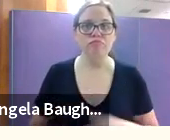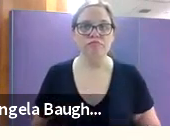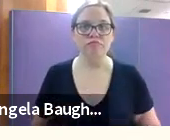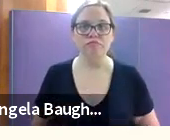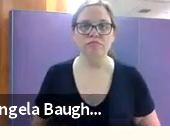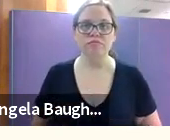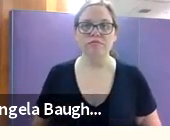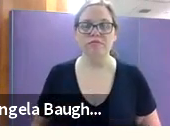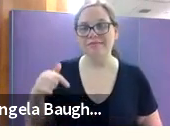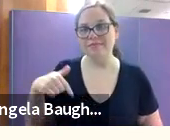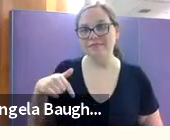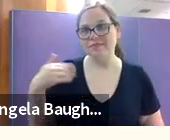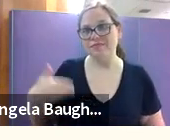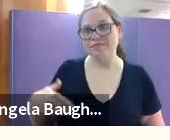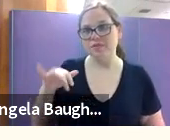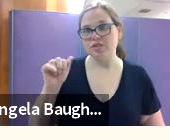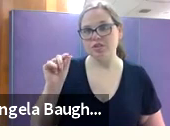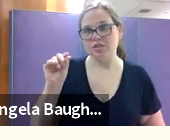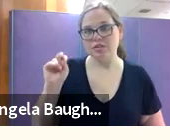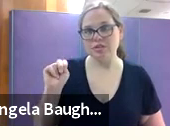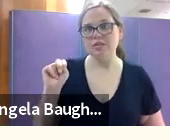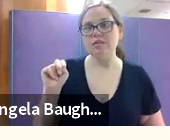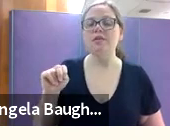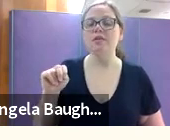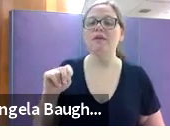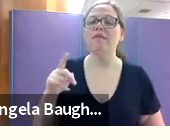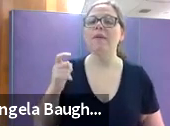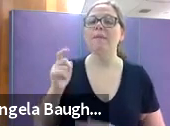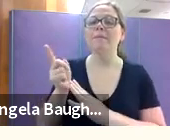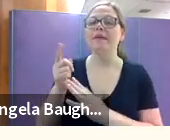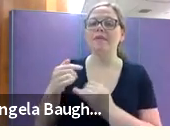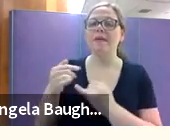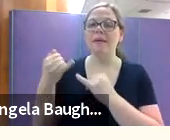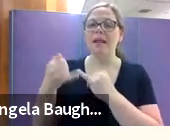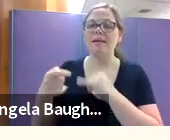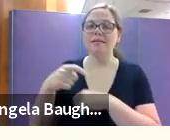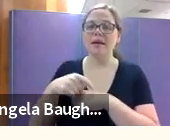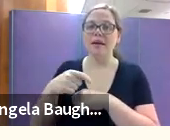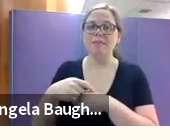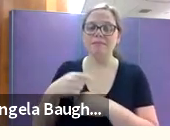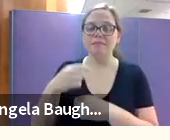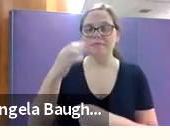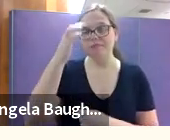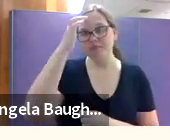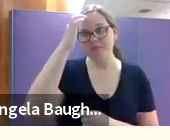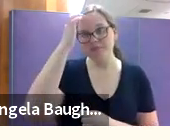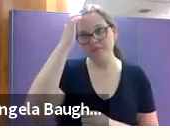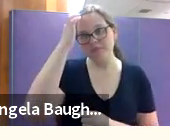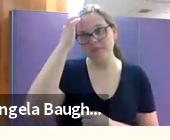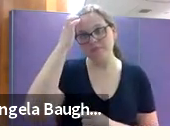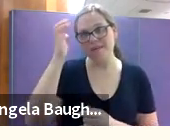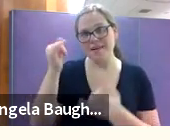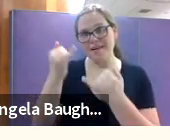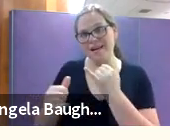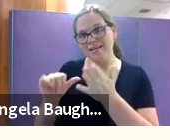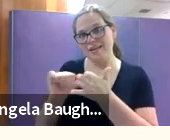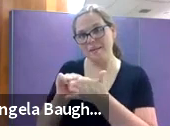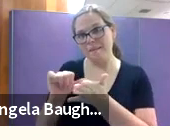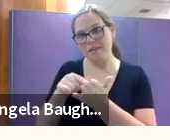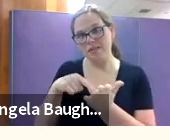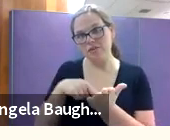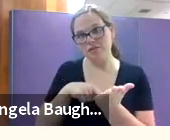This is Jason. From the minutes from last time, it said on the last page